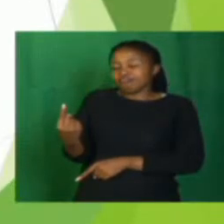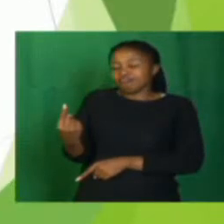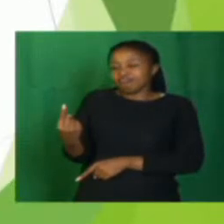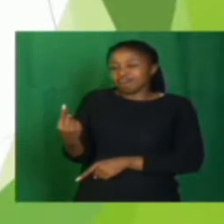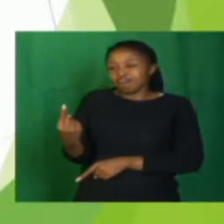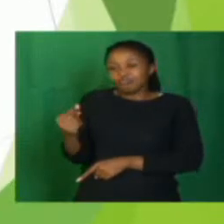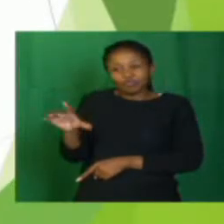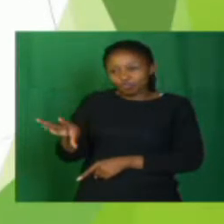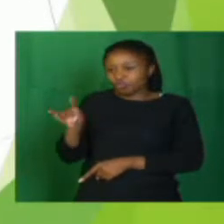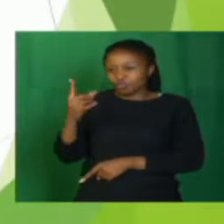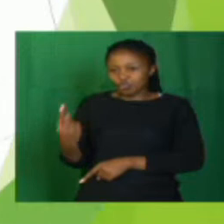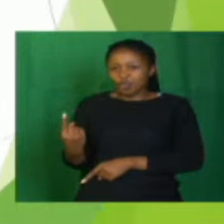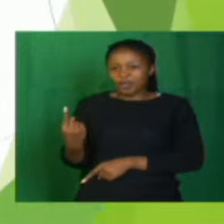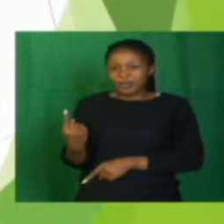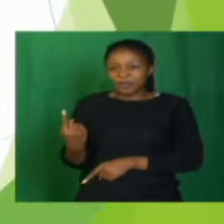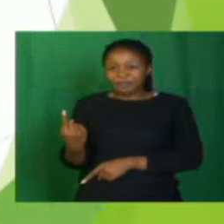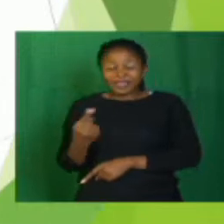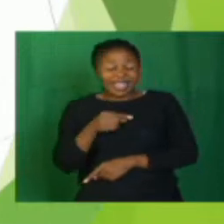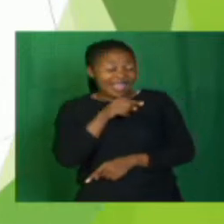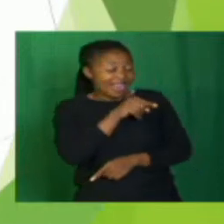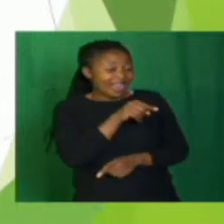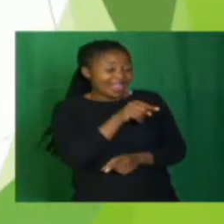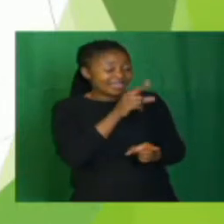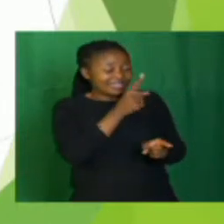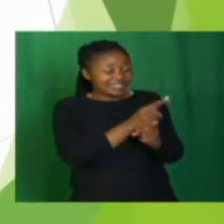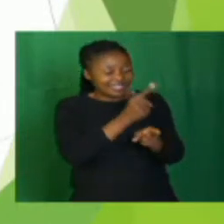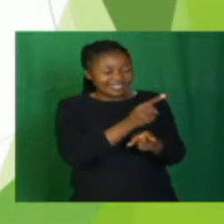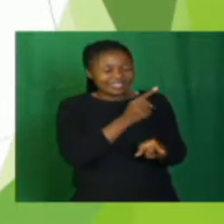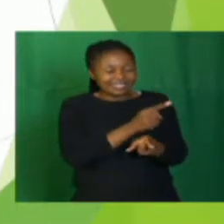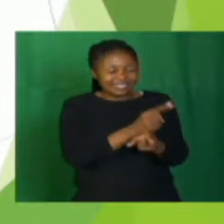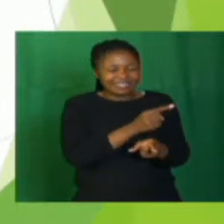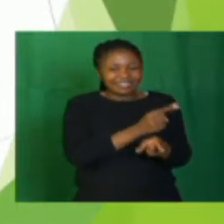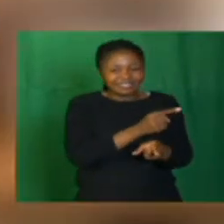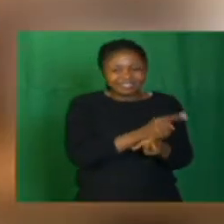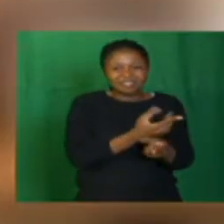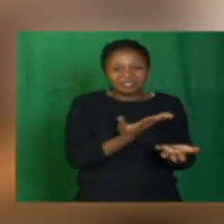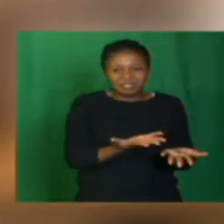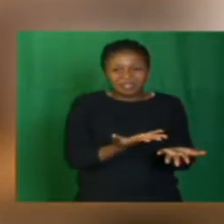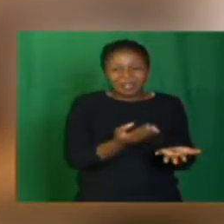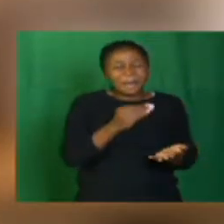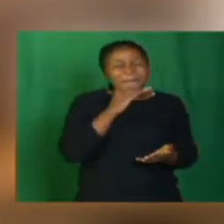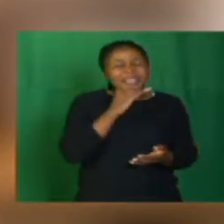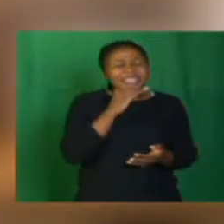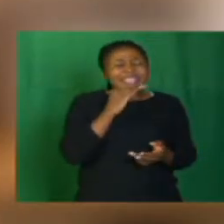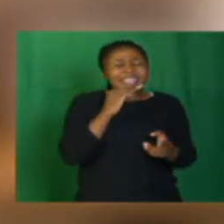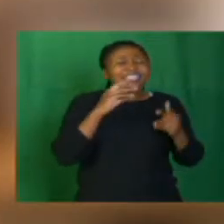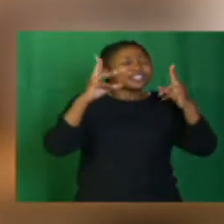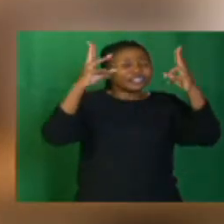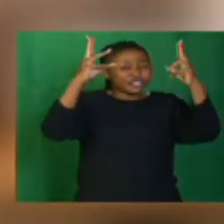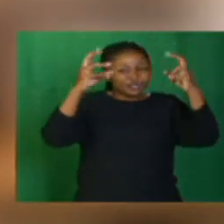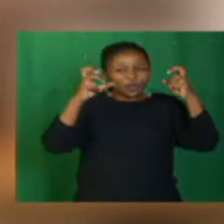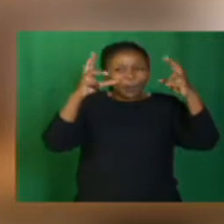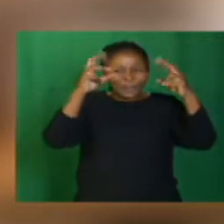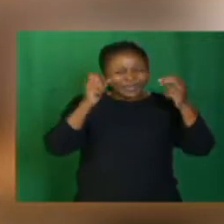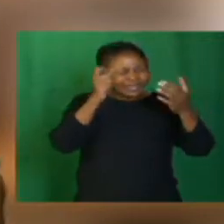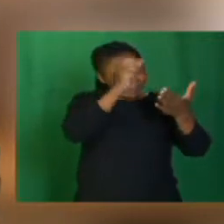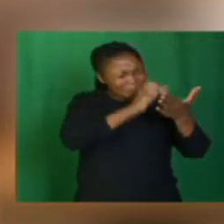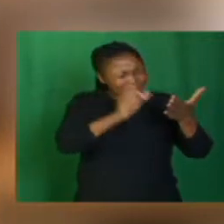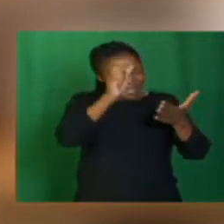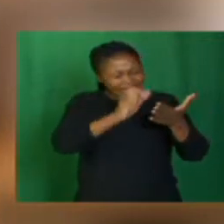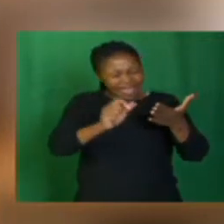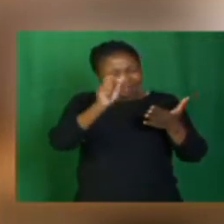discursive writing, you explore the topic without a voice, because we said it is